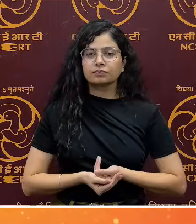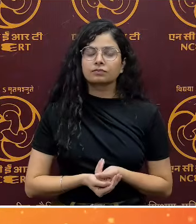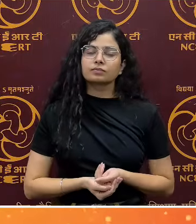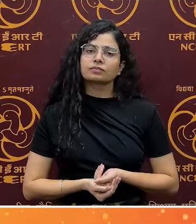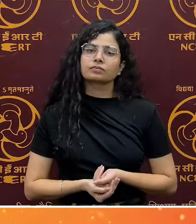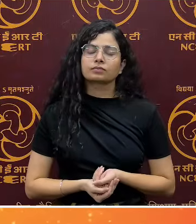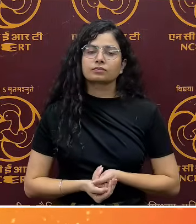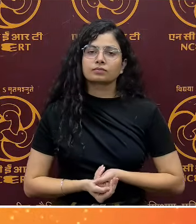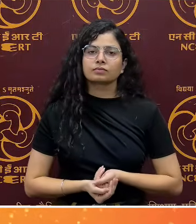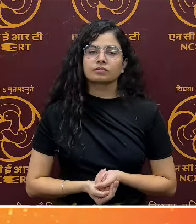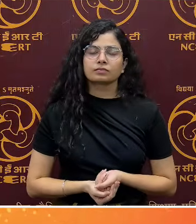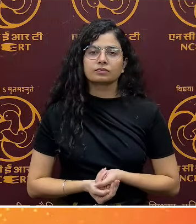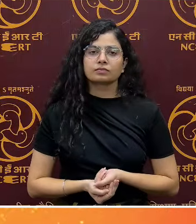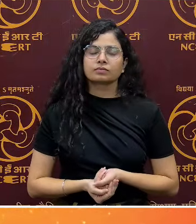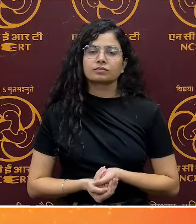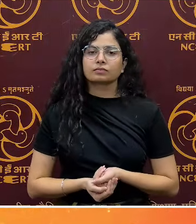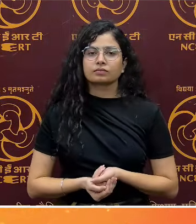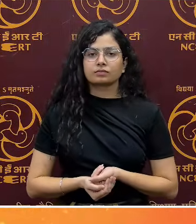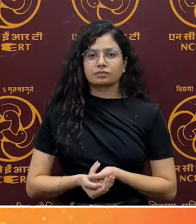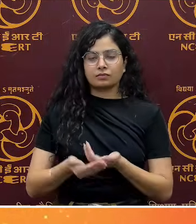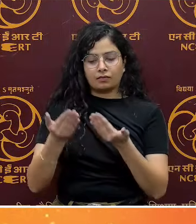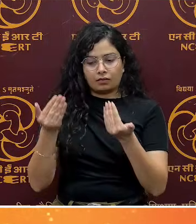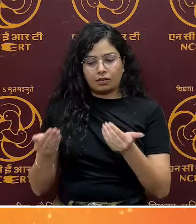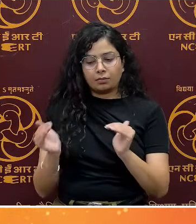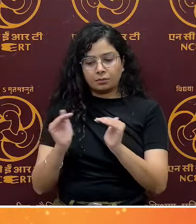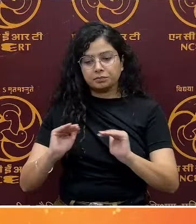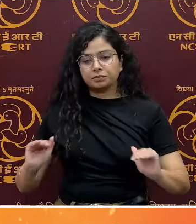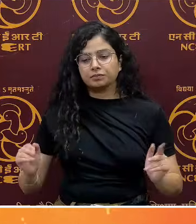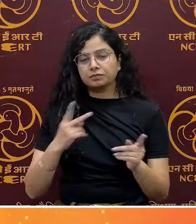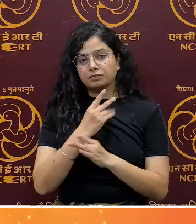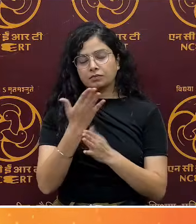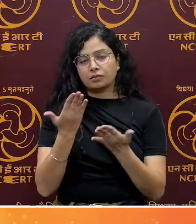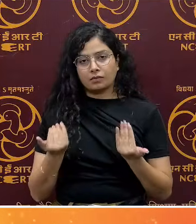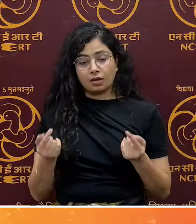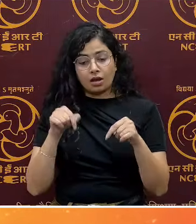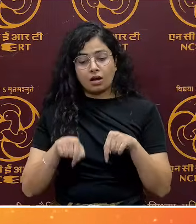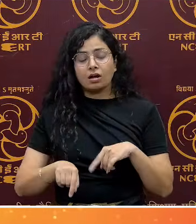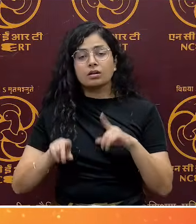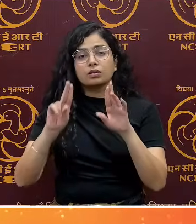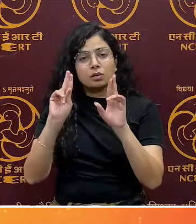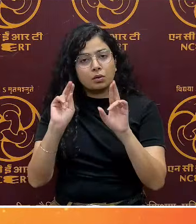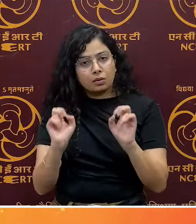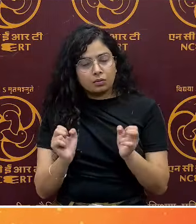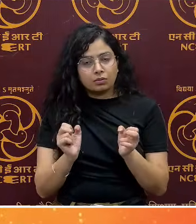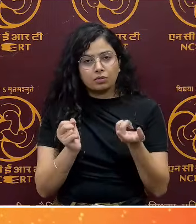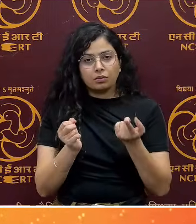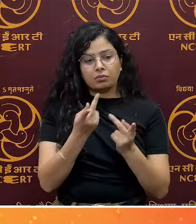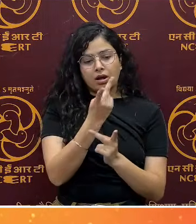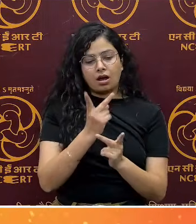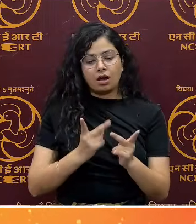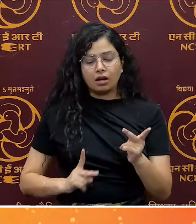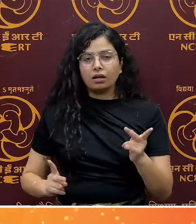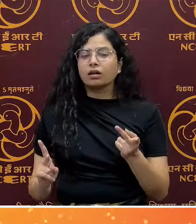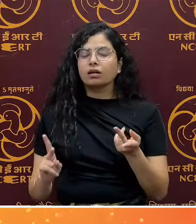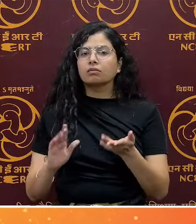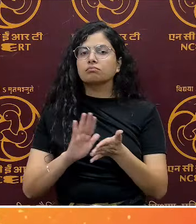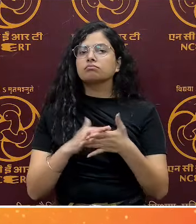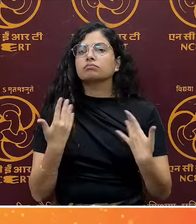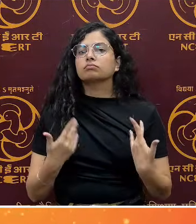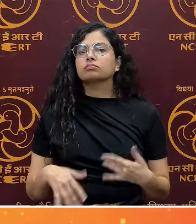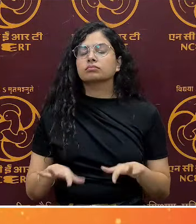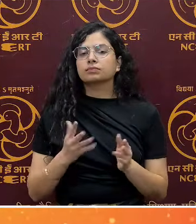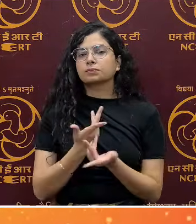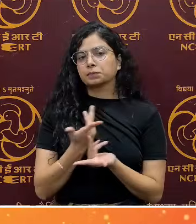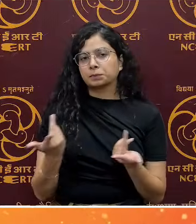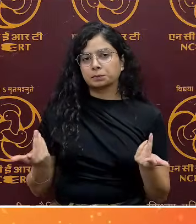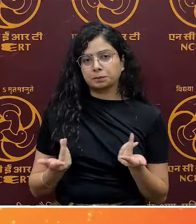Sorry. From here students can see what topics have been covered in these virtual labs. All